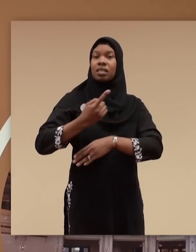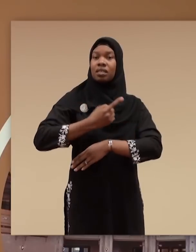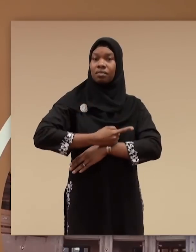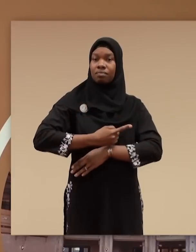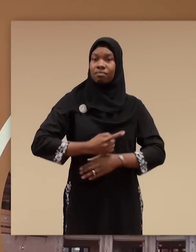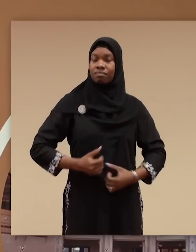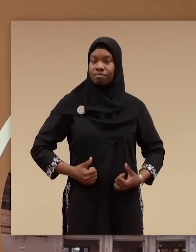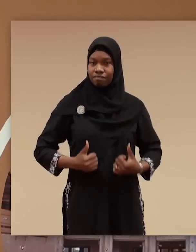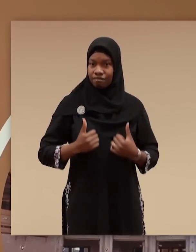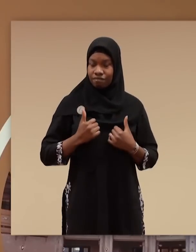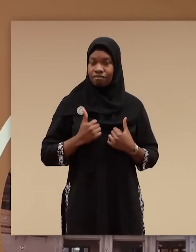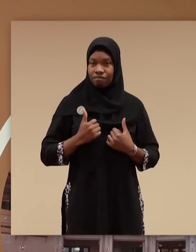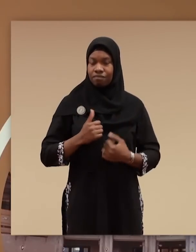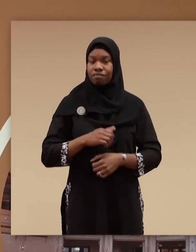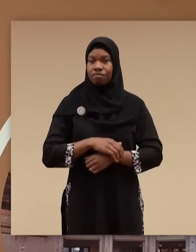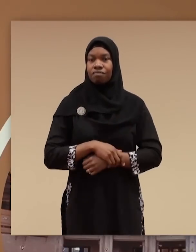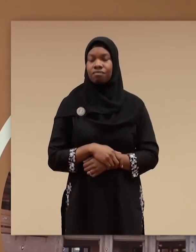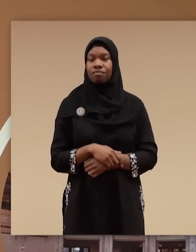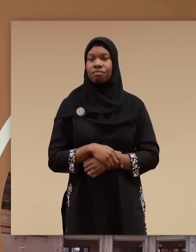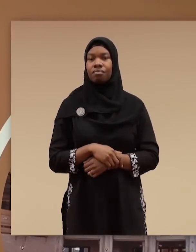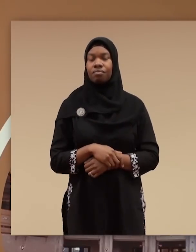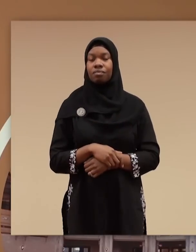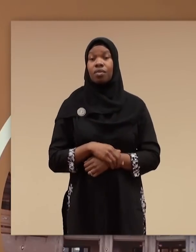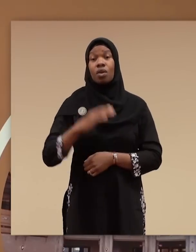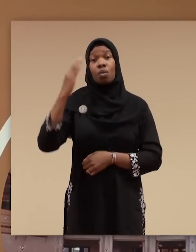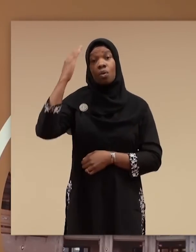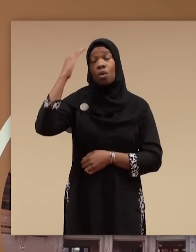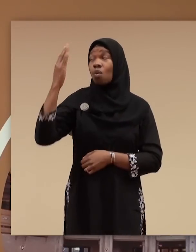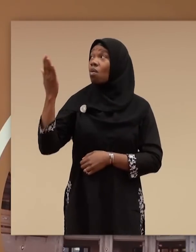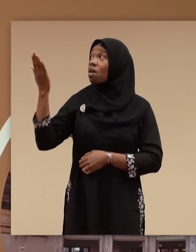We know that Allah subhanahu wa ta'ala told him